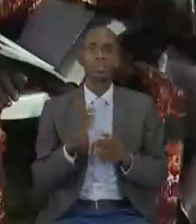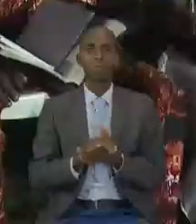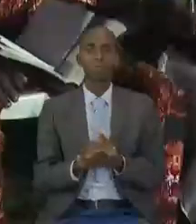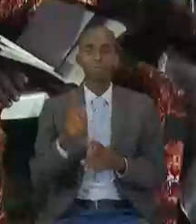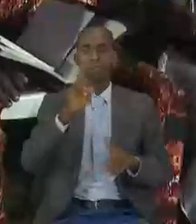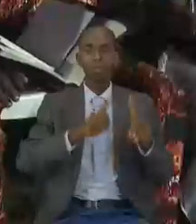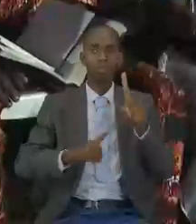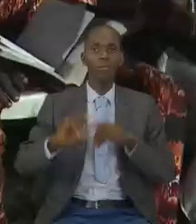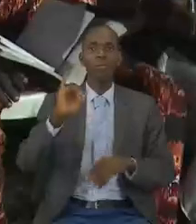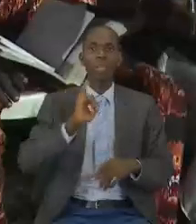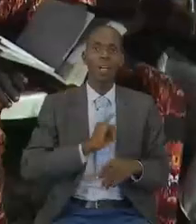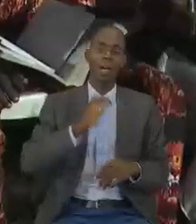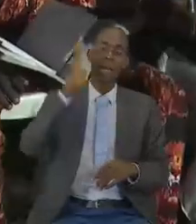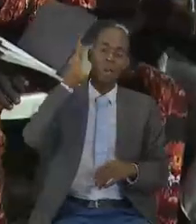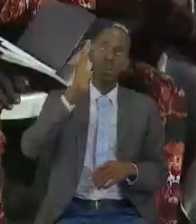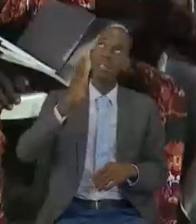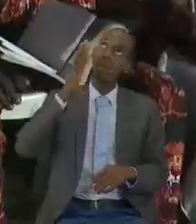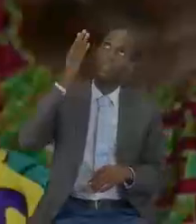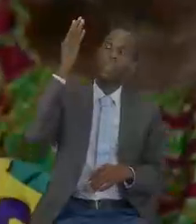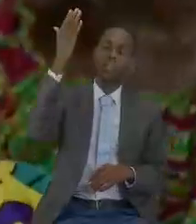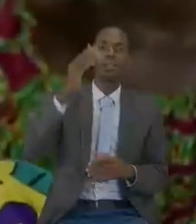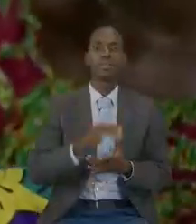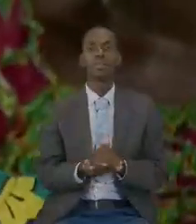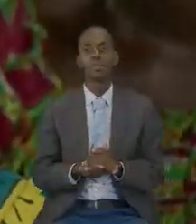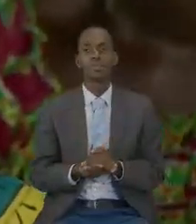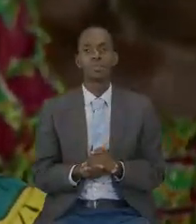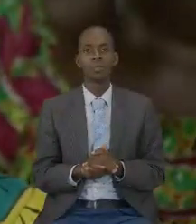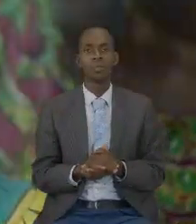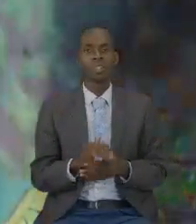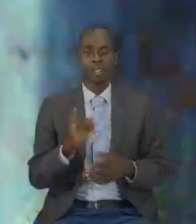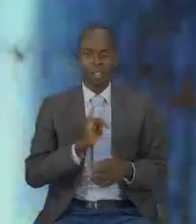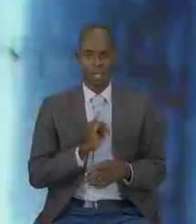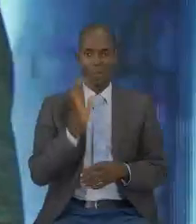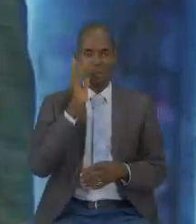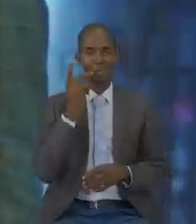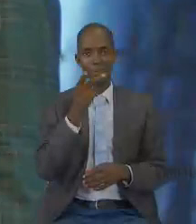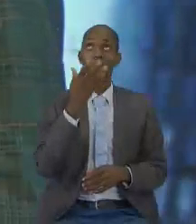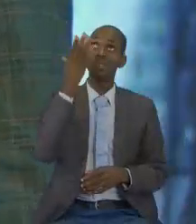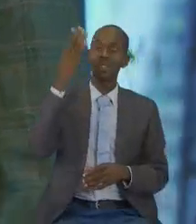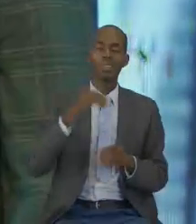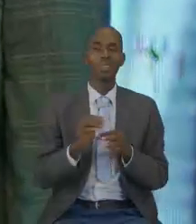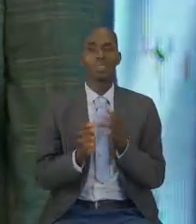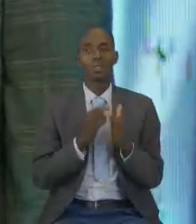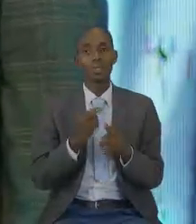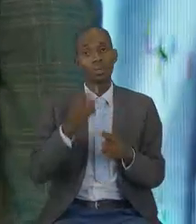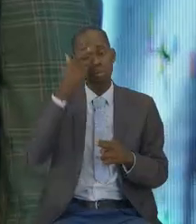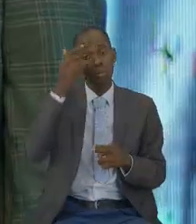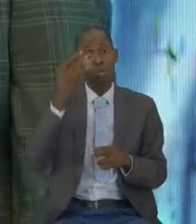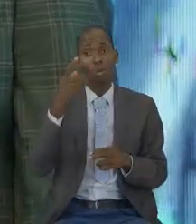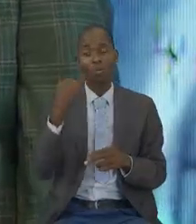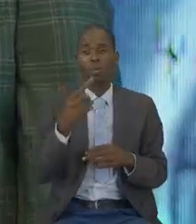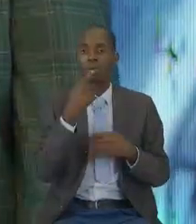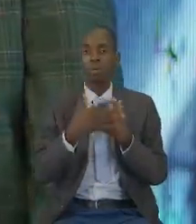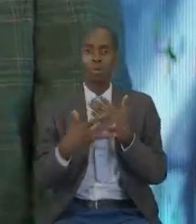Yeah. I will get there. I will see you there. Because of the blood of the